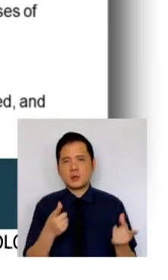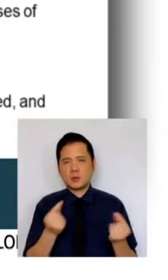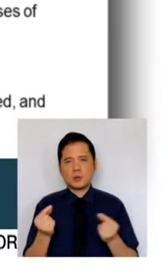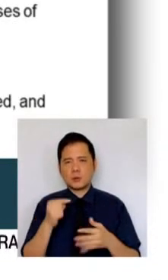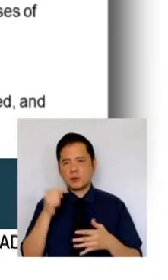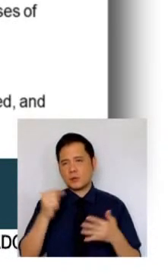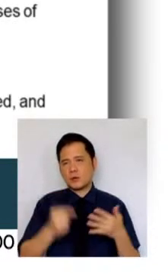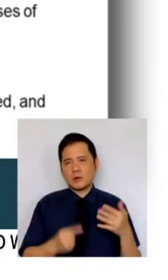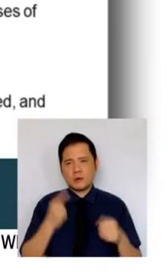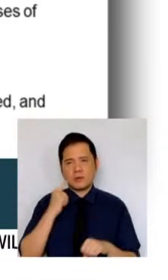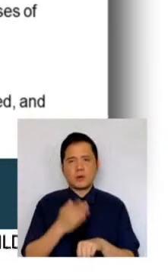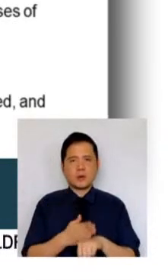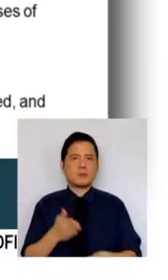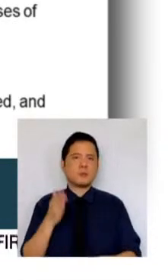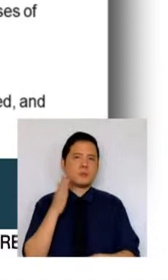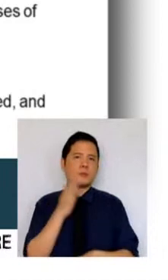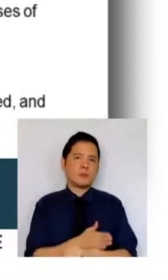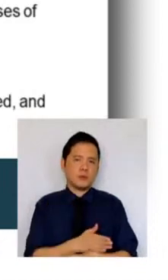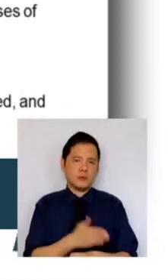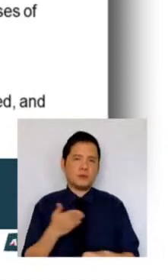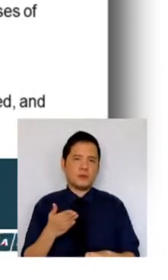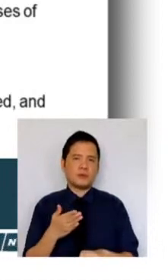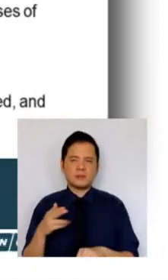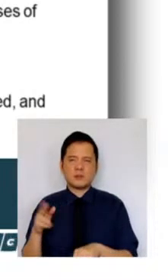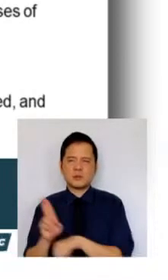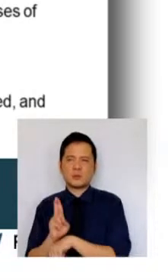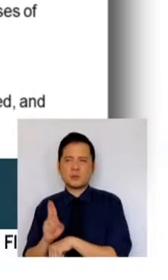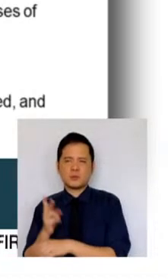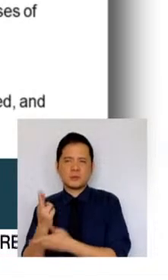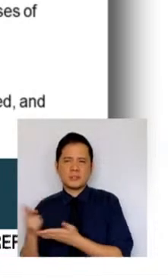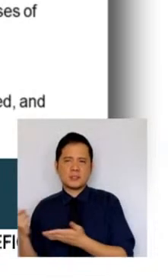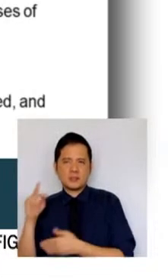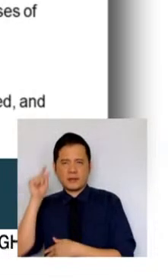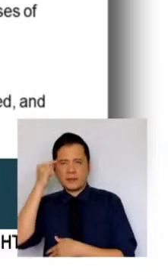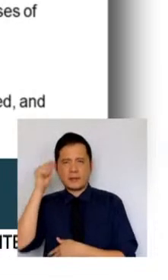can use our resources. And the government